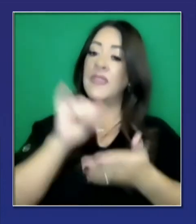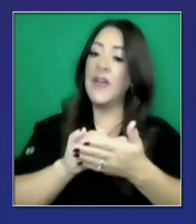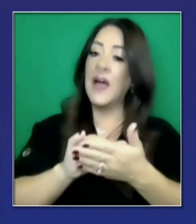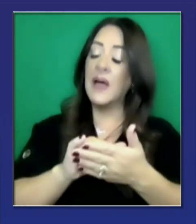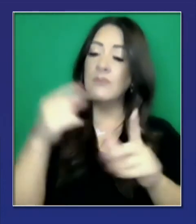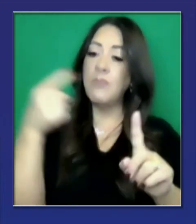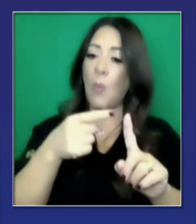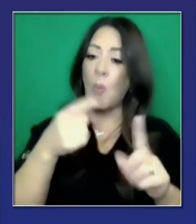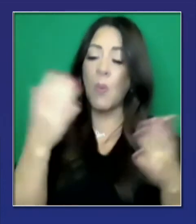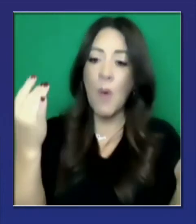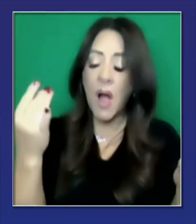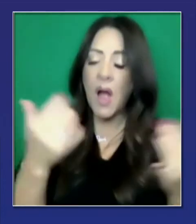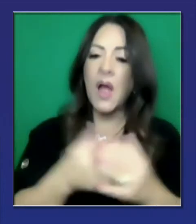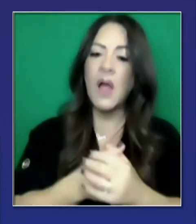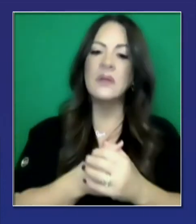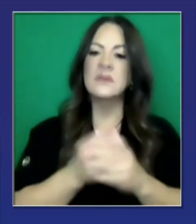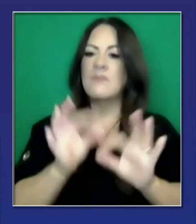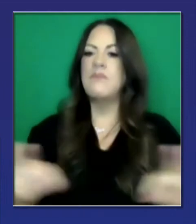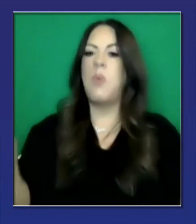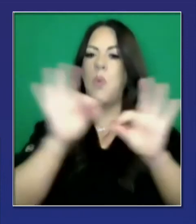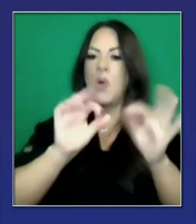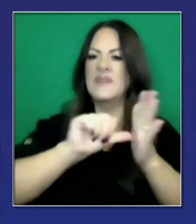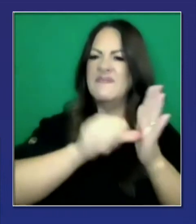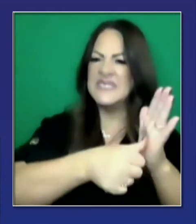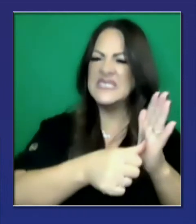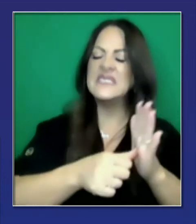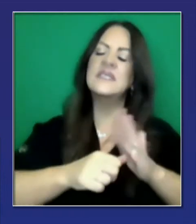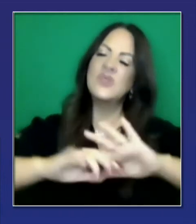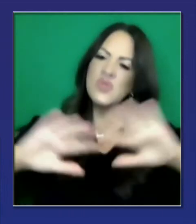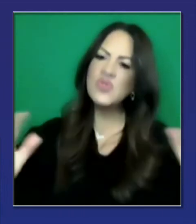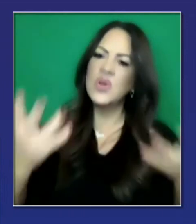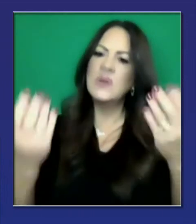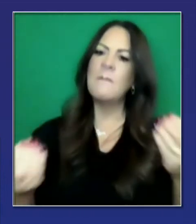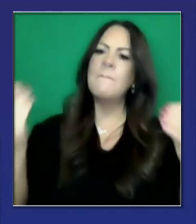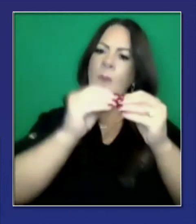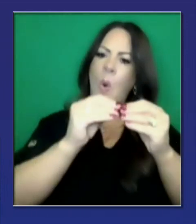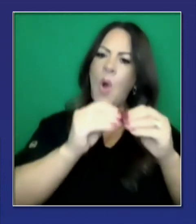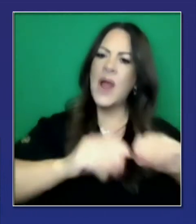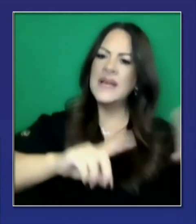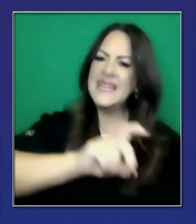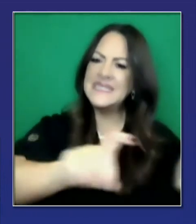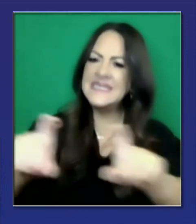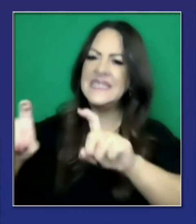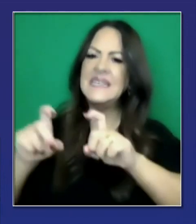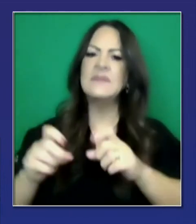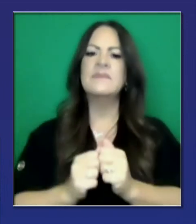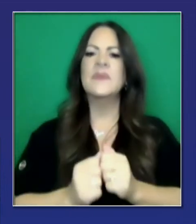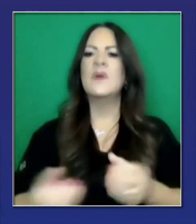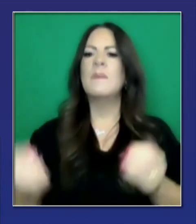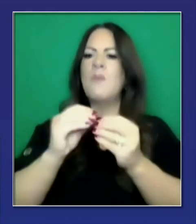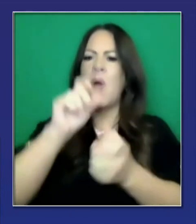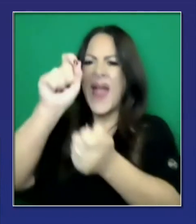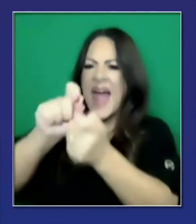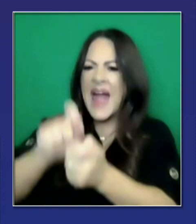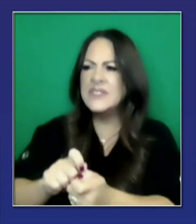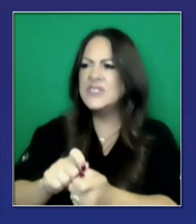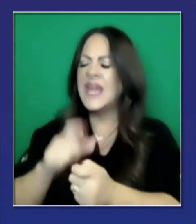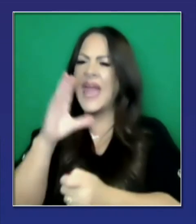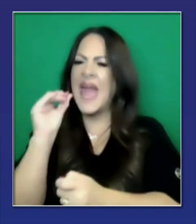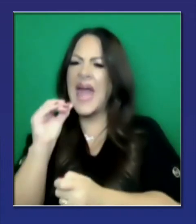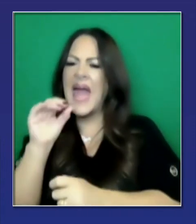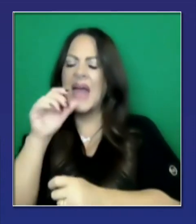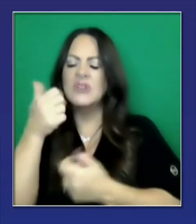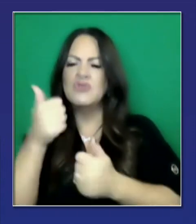point that needs to be emphasized. More testing, more surveillance, more accuracy and understanding